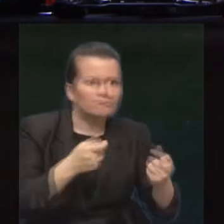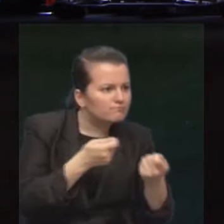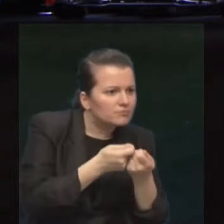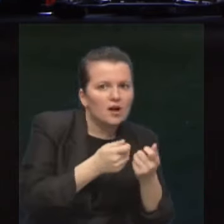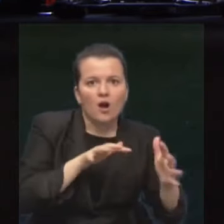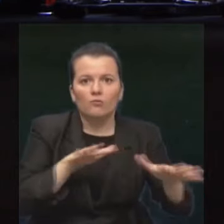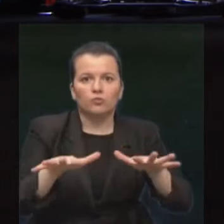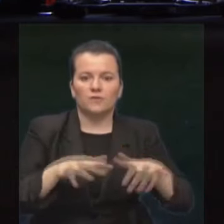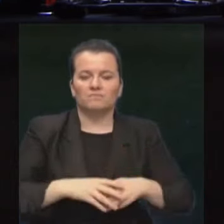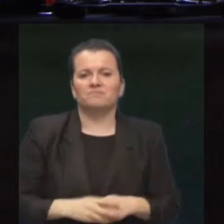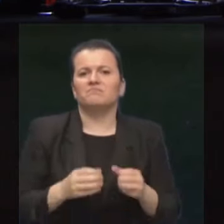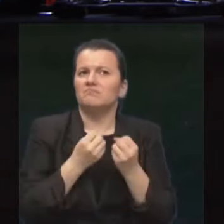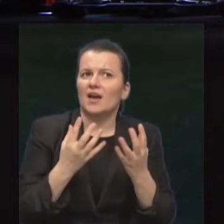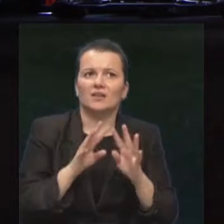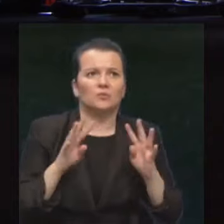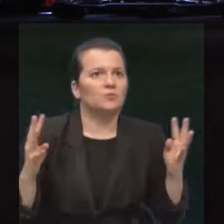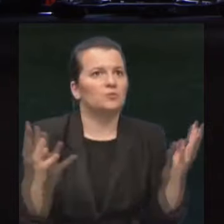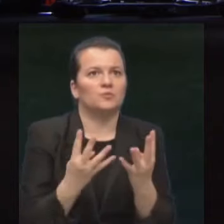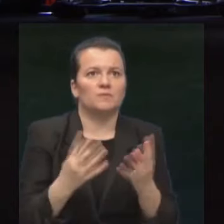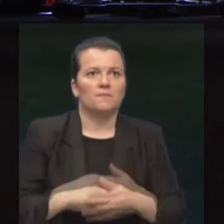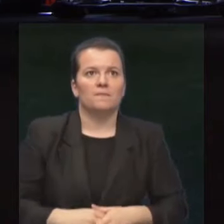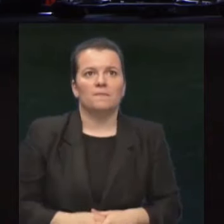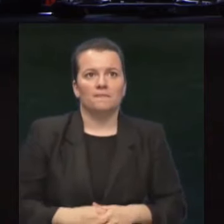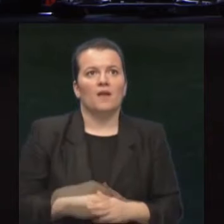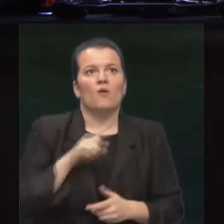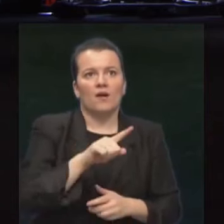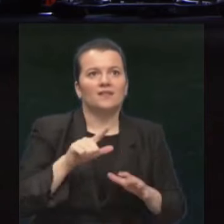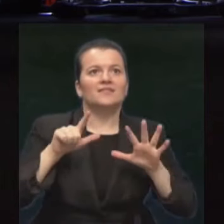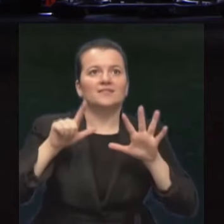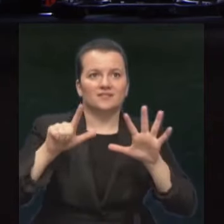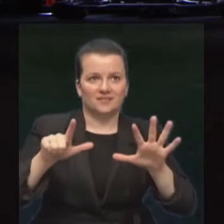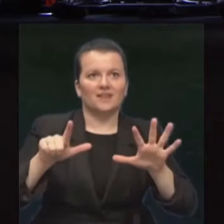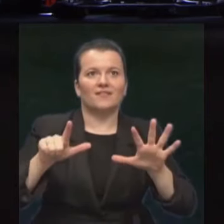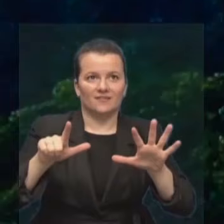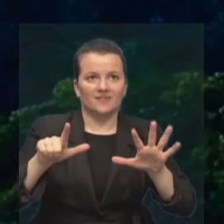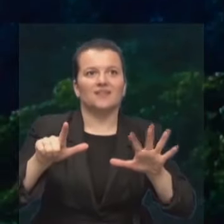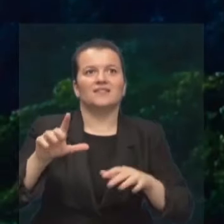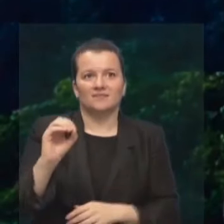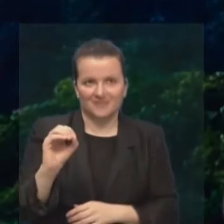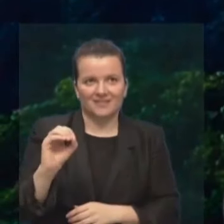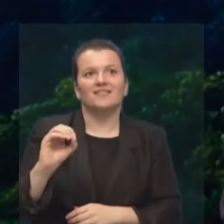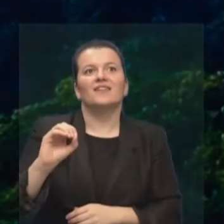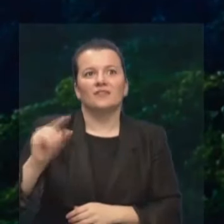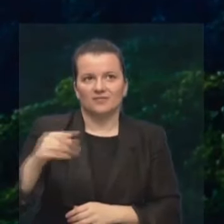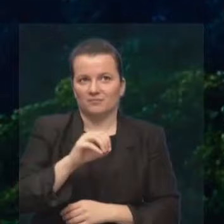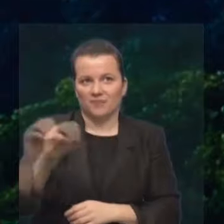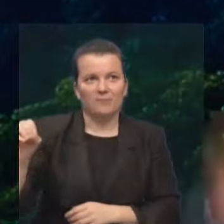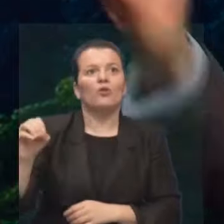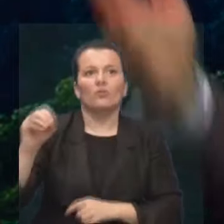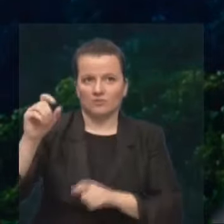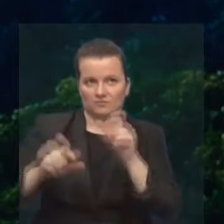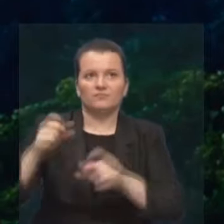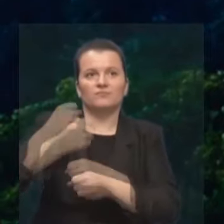and as a vector of our collective strength and competitiveness, our purpose will accompany